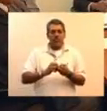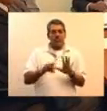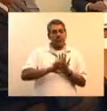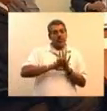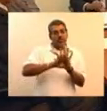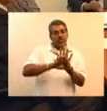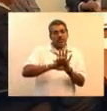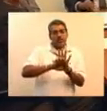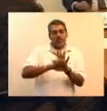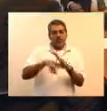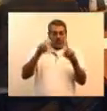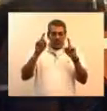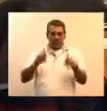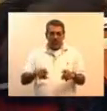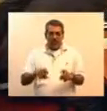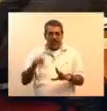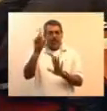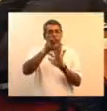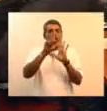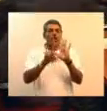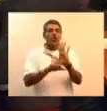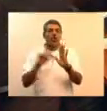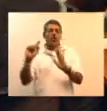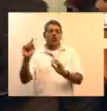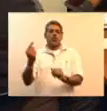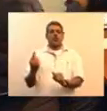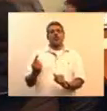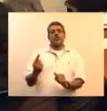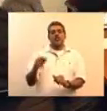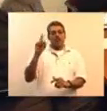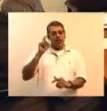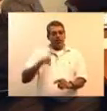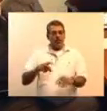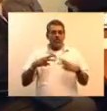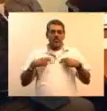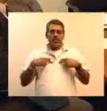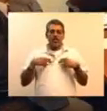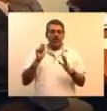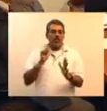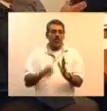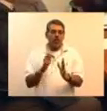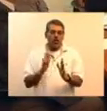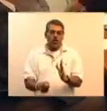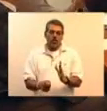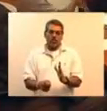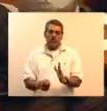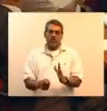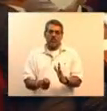the parties. For example, issues of law cannot be determined by the